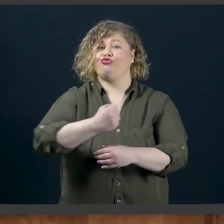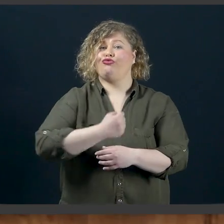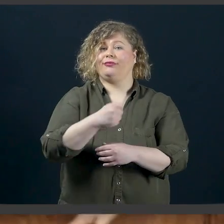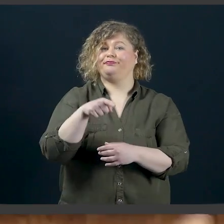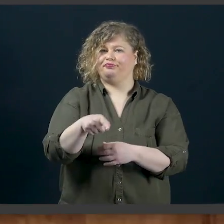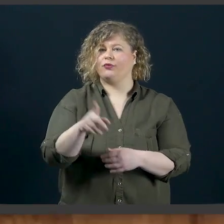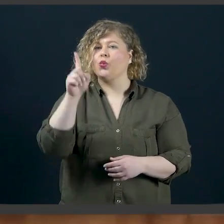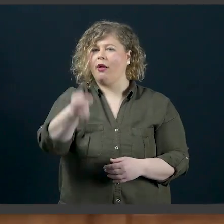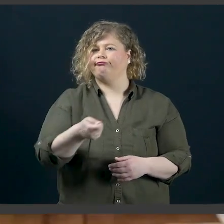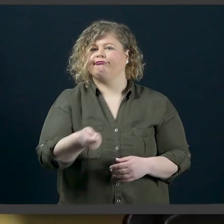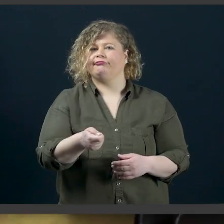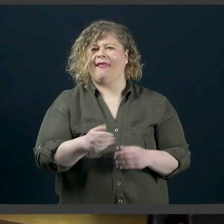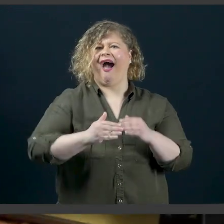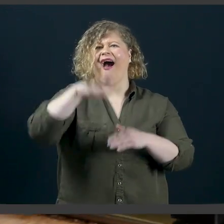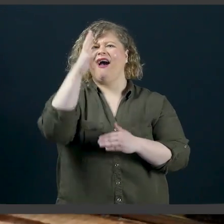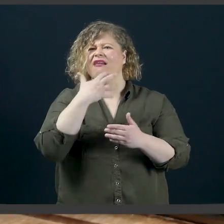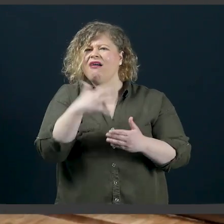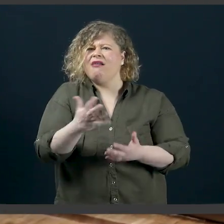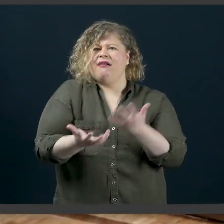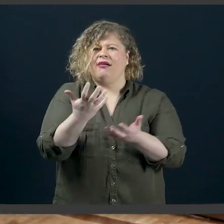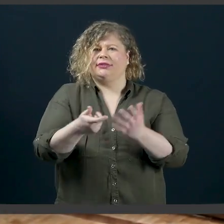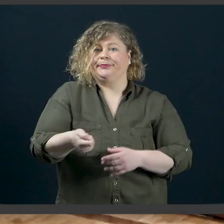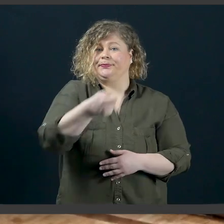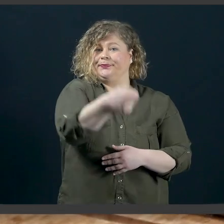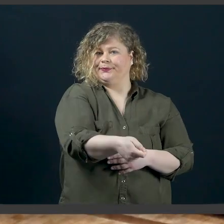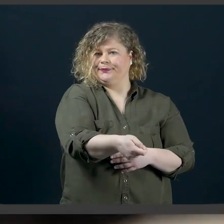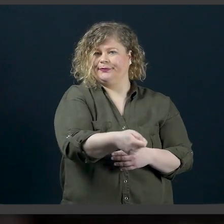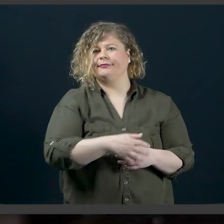it. Place a non-stick pan over high heat